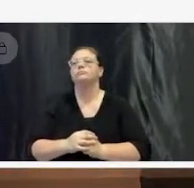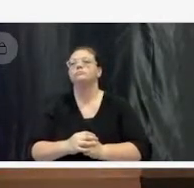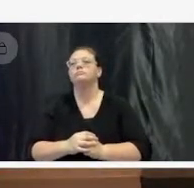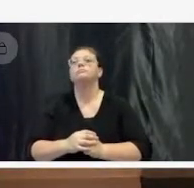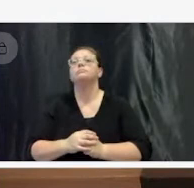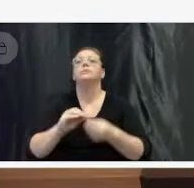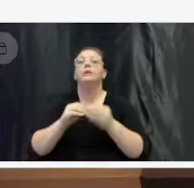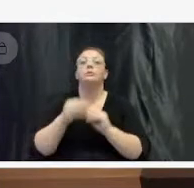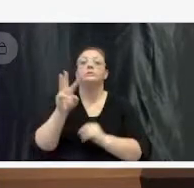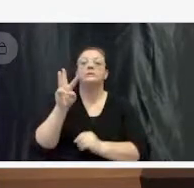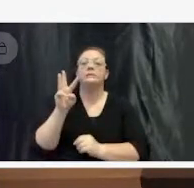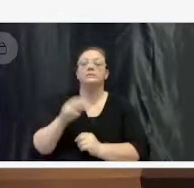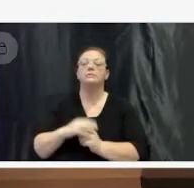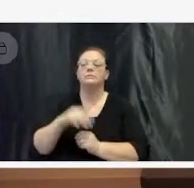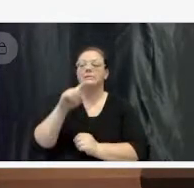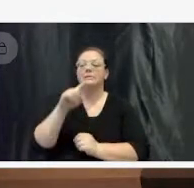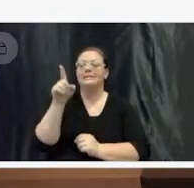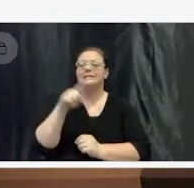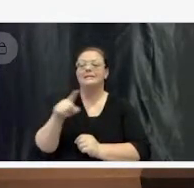Item 6,